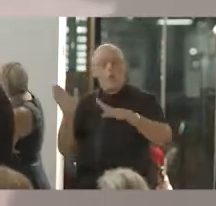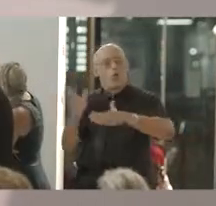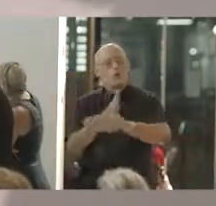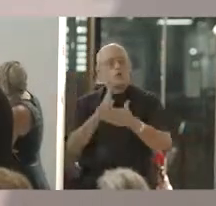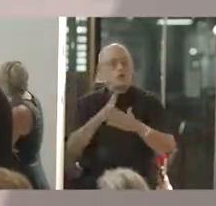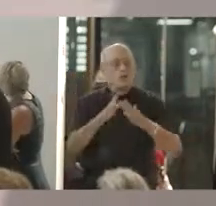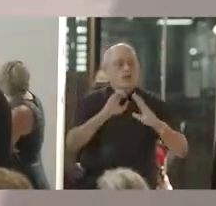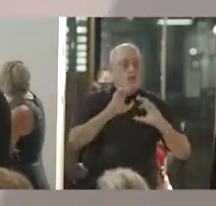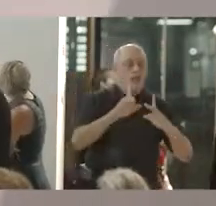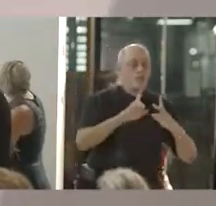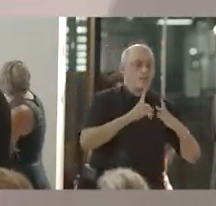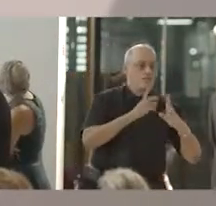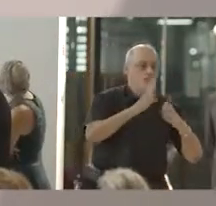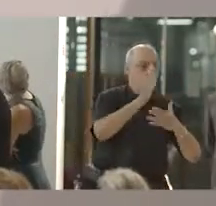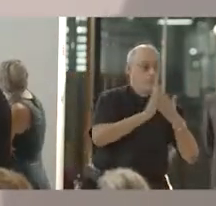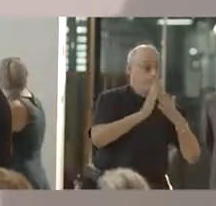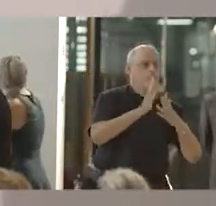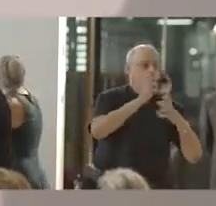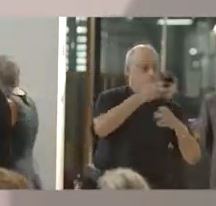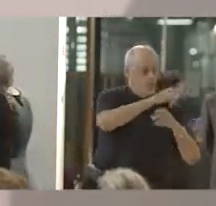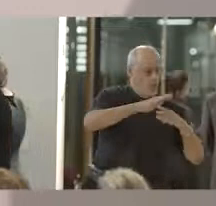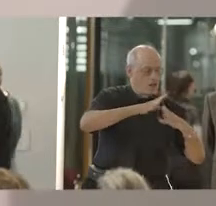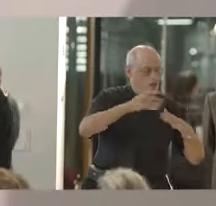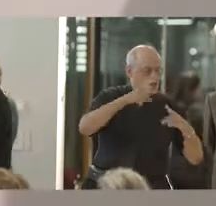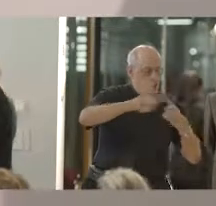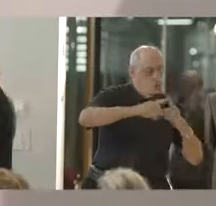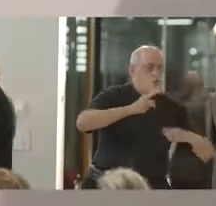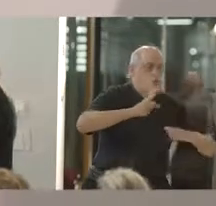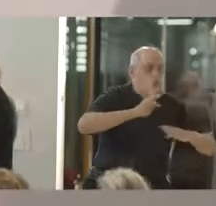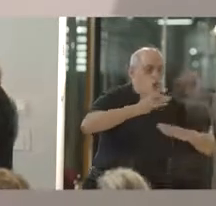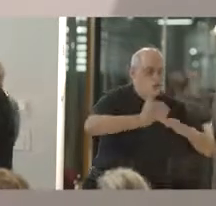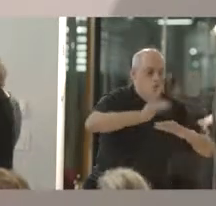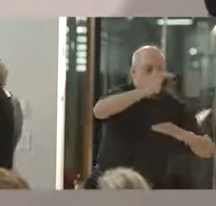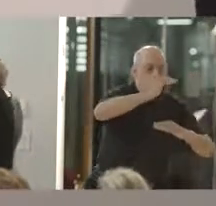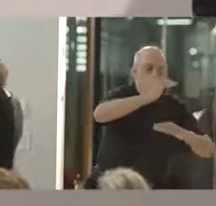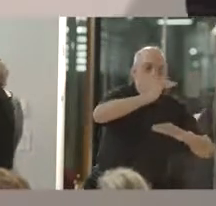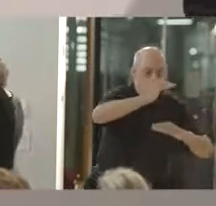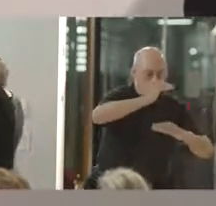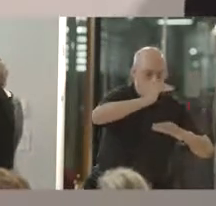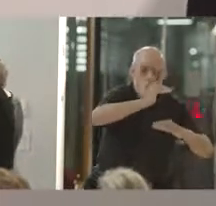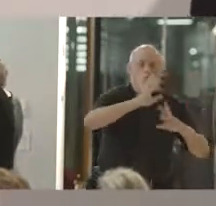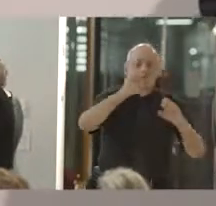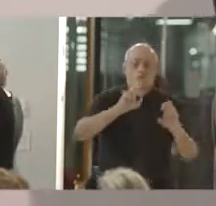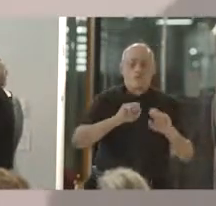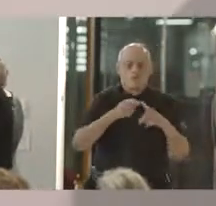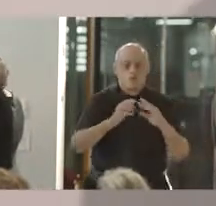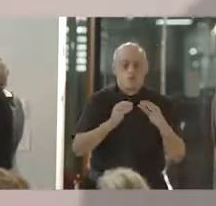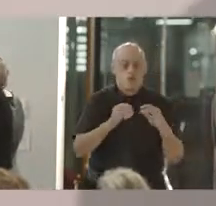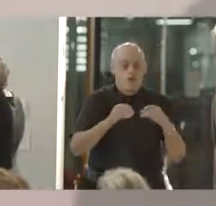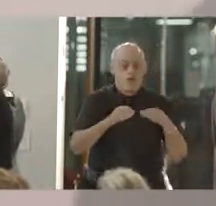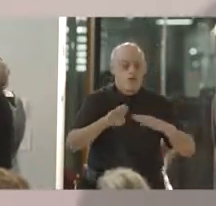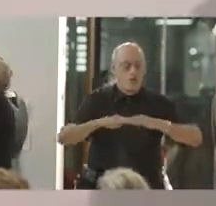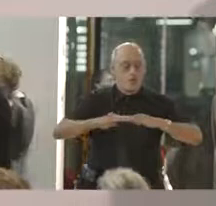between that plaza and the waterfront, which means, as I said, if you're an adult, you can see over it. There's also potential to grade the plaza